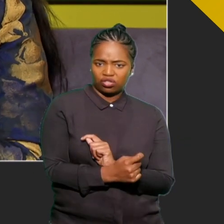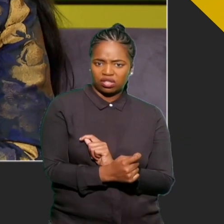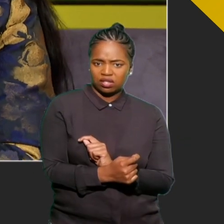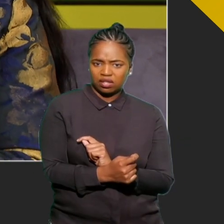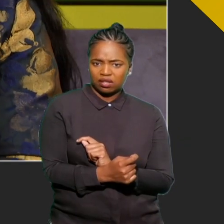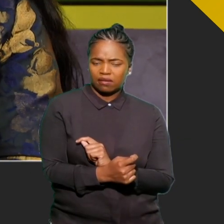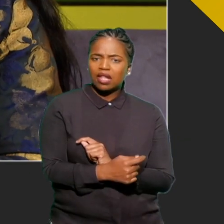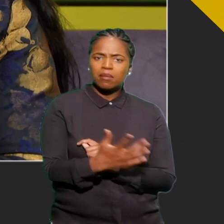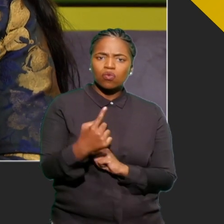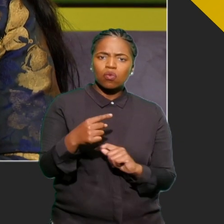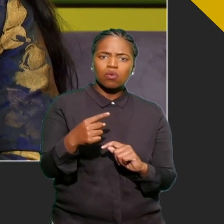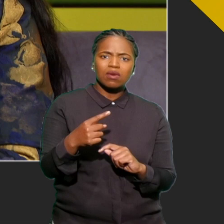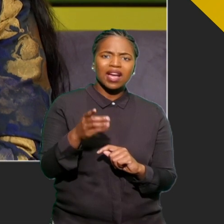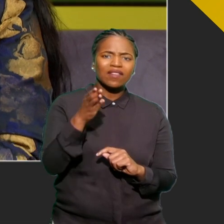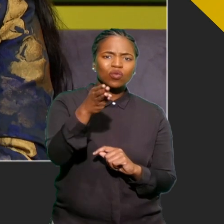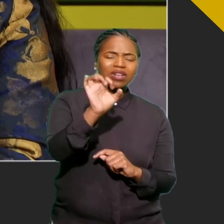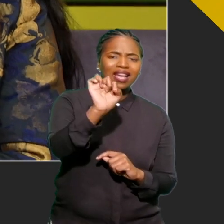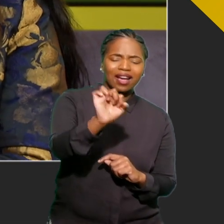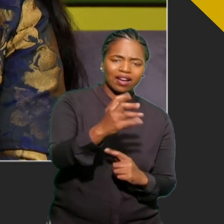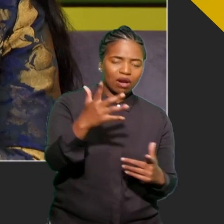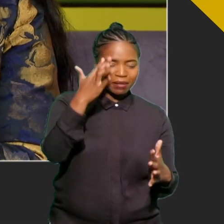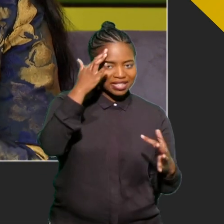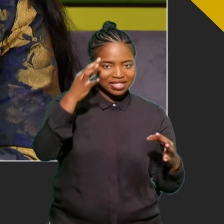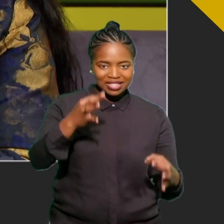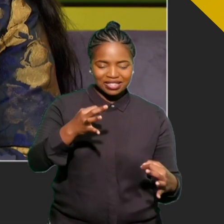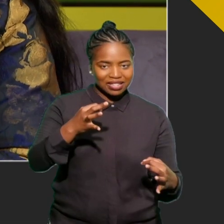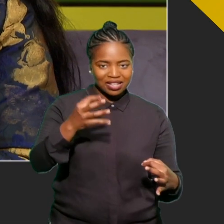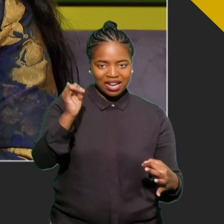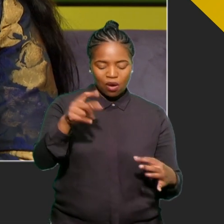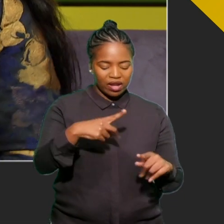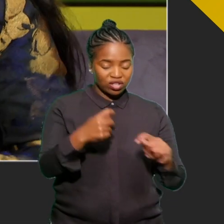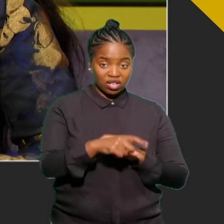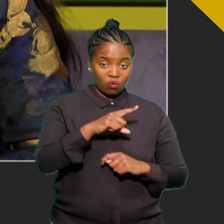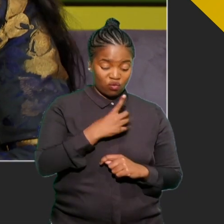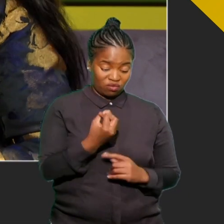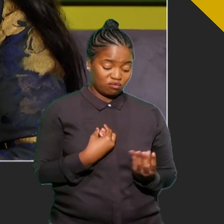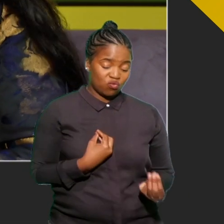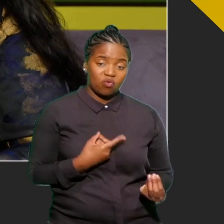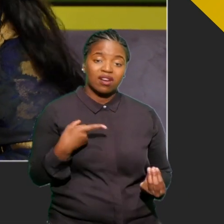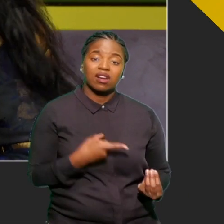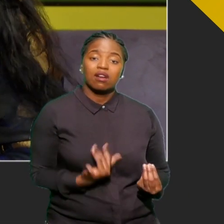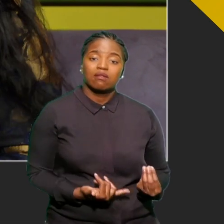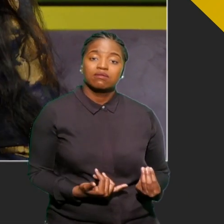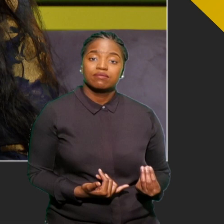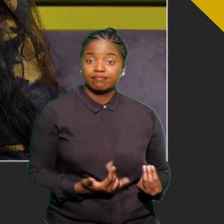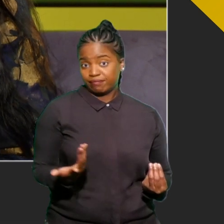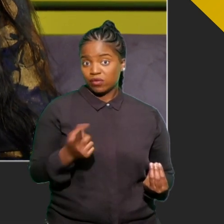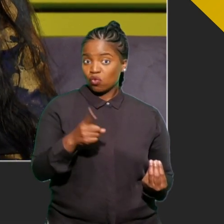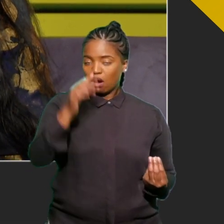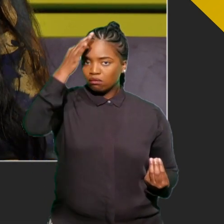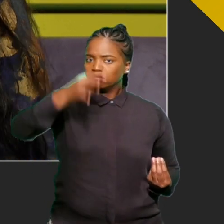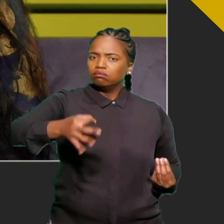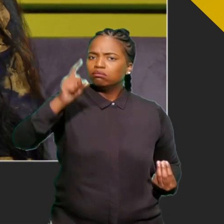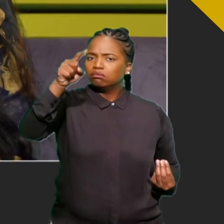ukuthi angeke kusaba nekusasa, but ama decisions about ikusasa lakho ayashintsha because now there's a baby coming on the way, you